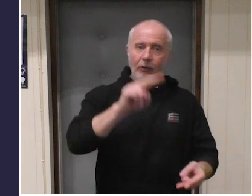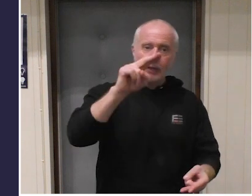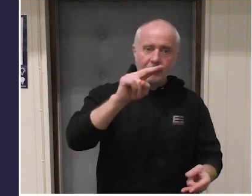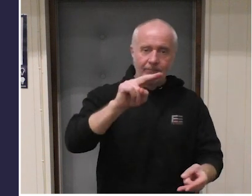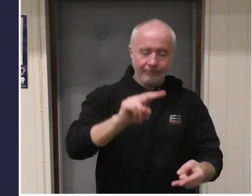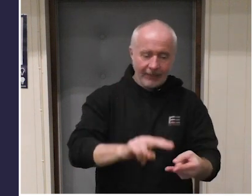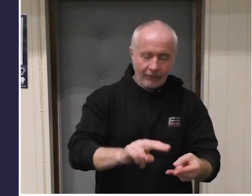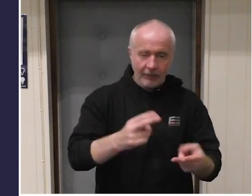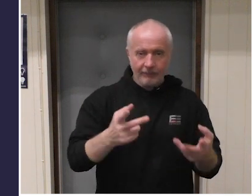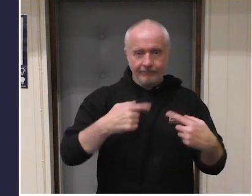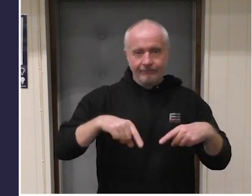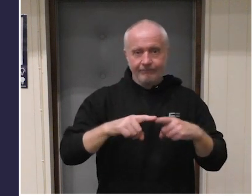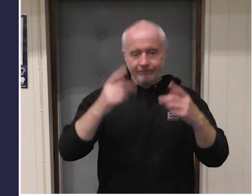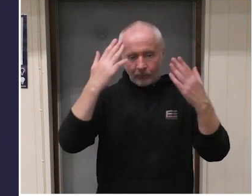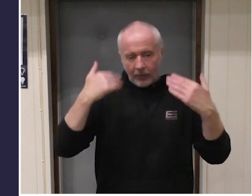don't know.